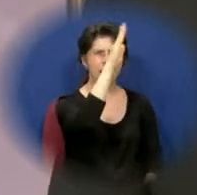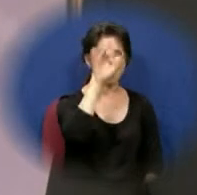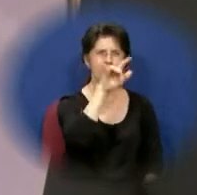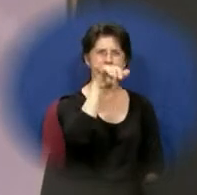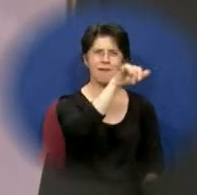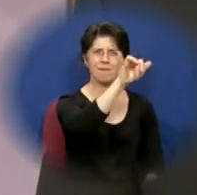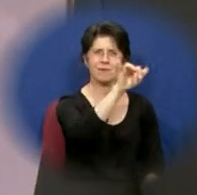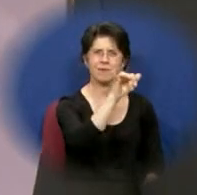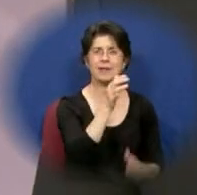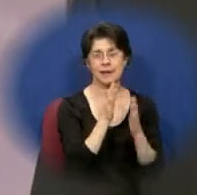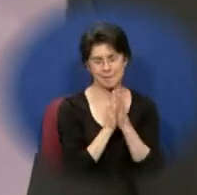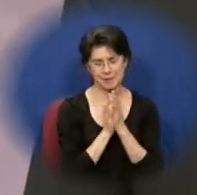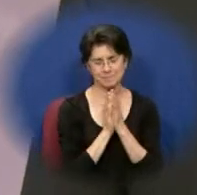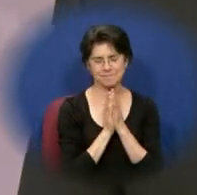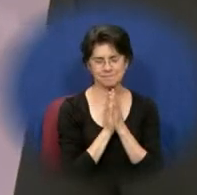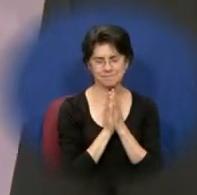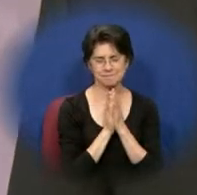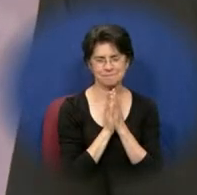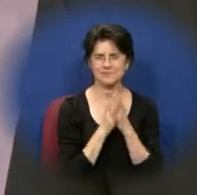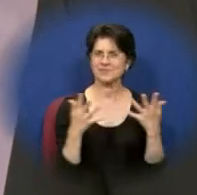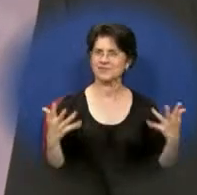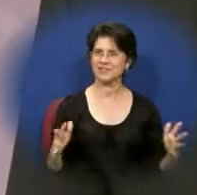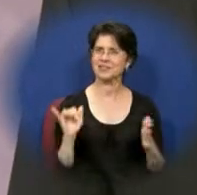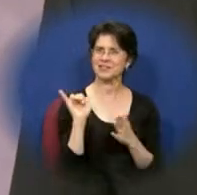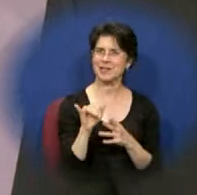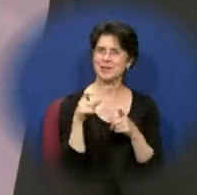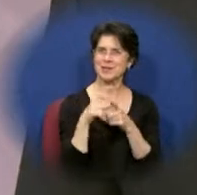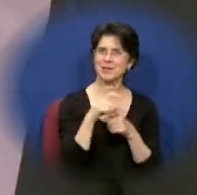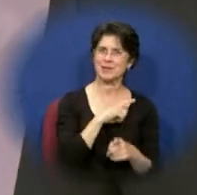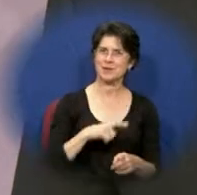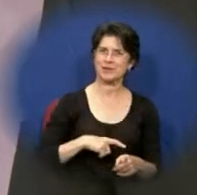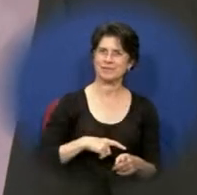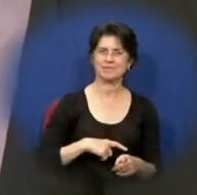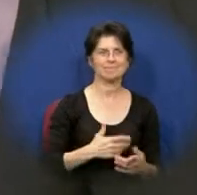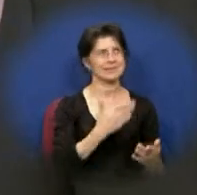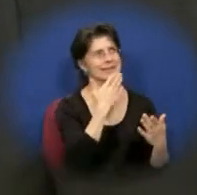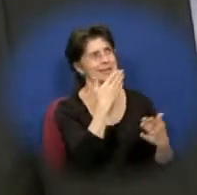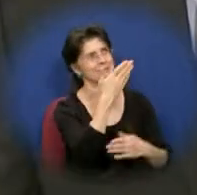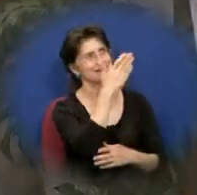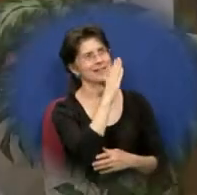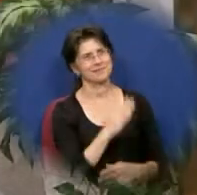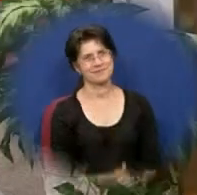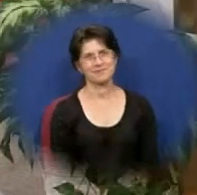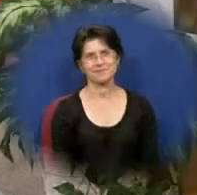ever. Amen. The word of the Lord. Thanks be to God.